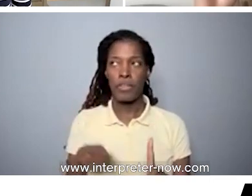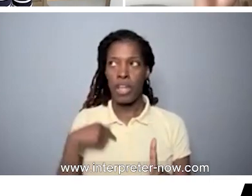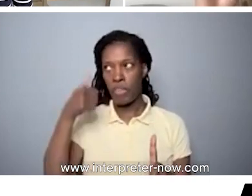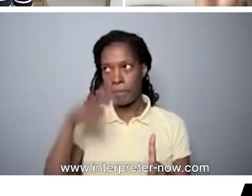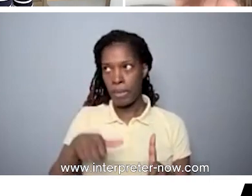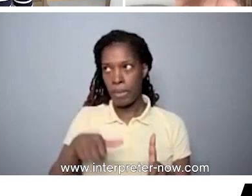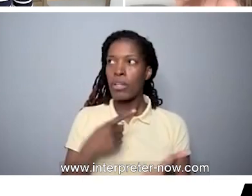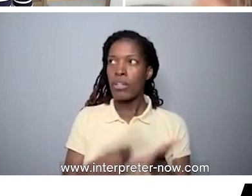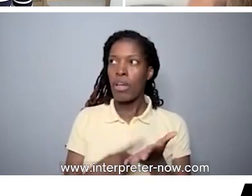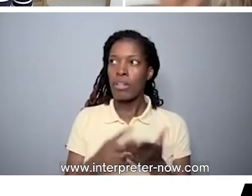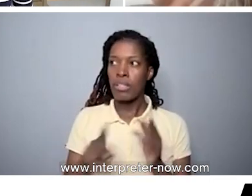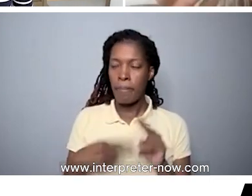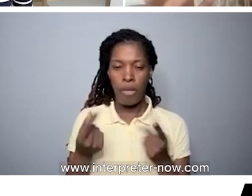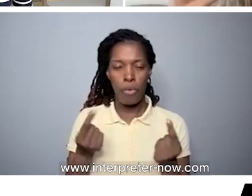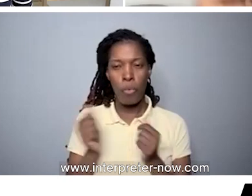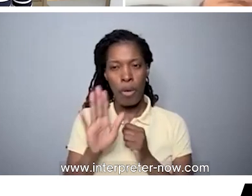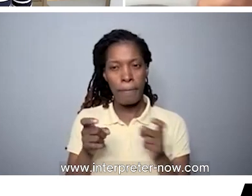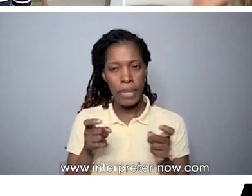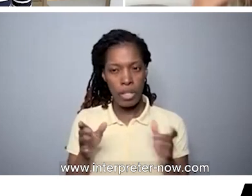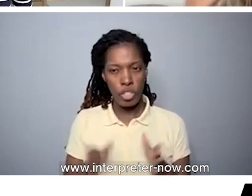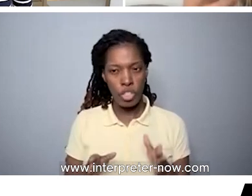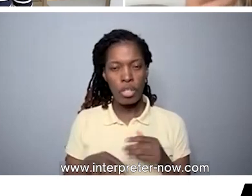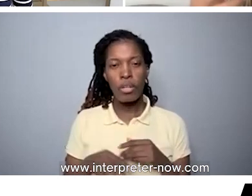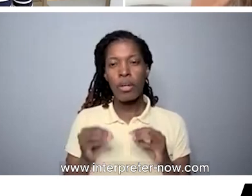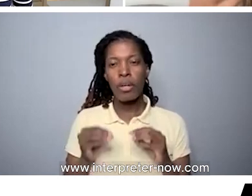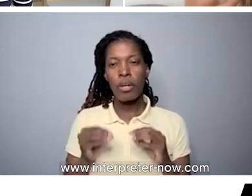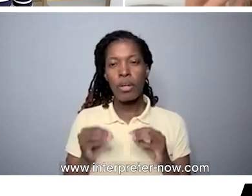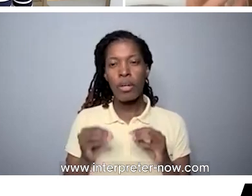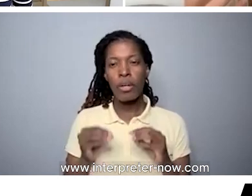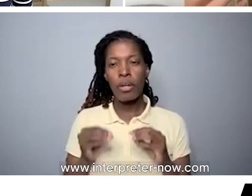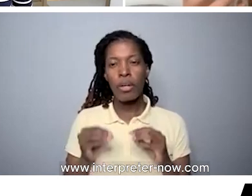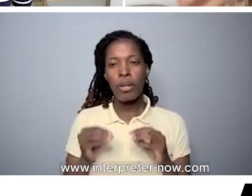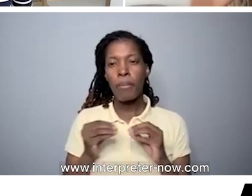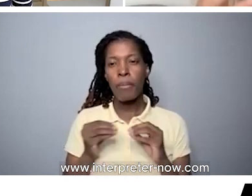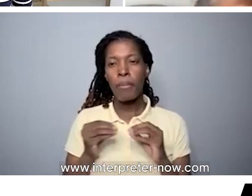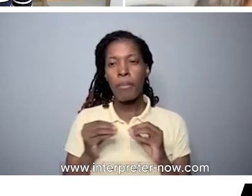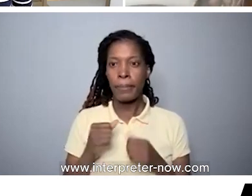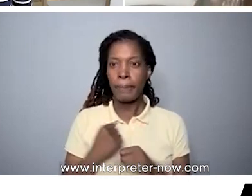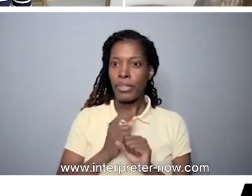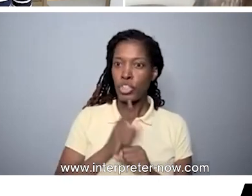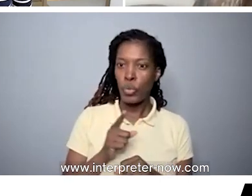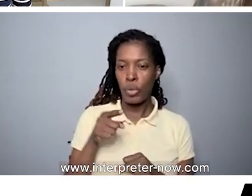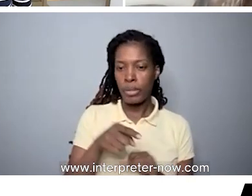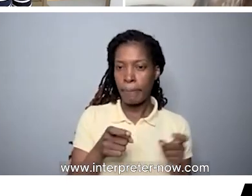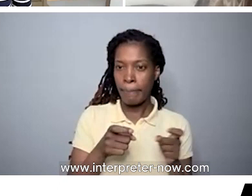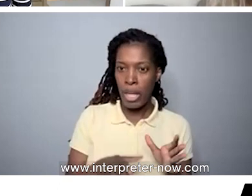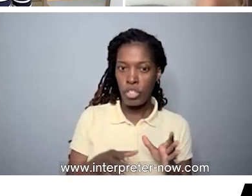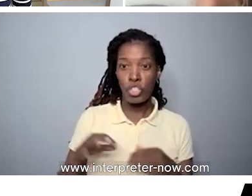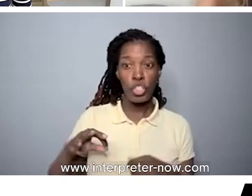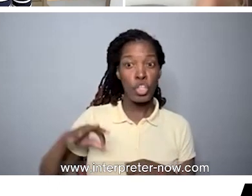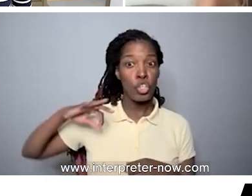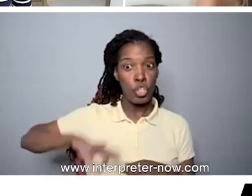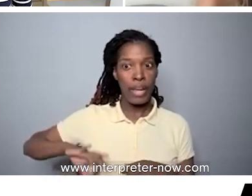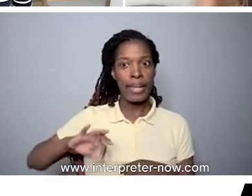is seeing, that he's crediting you for your accomplishments, for what you're actually achieving, again, in a way that's going to make you feel comfortable